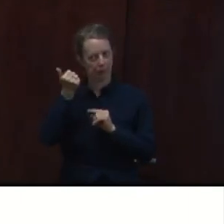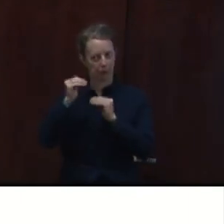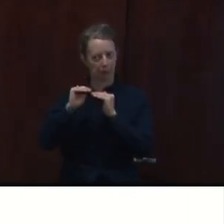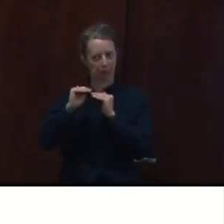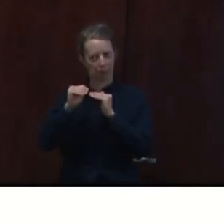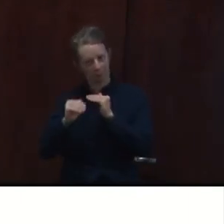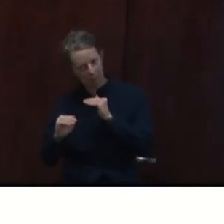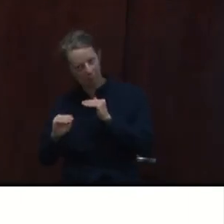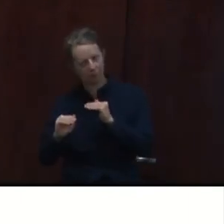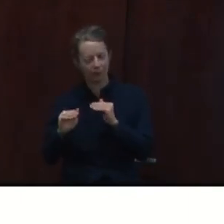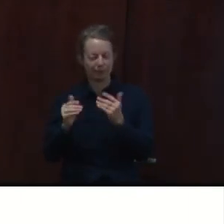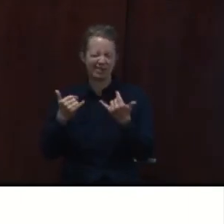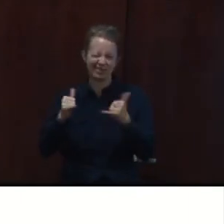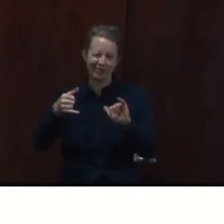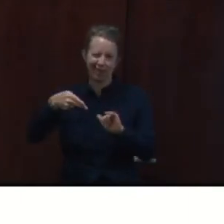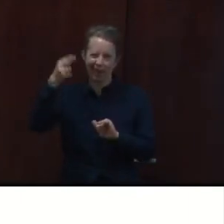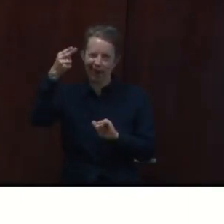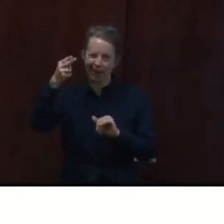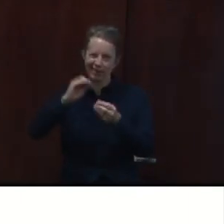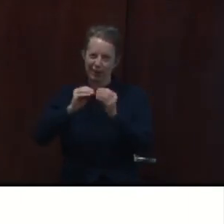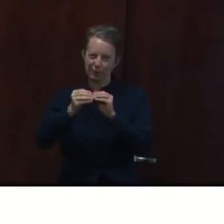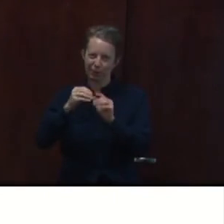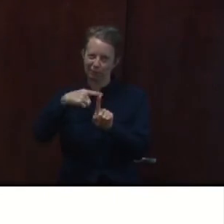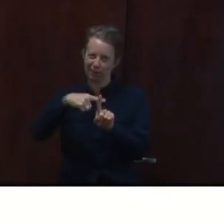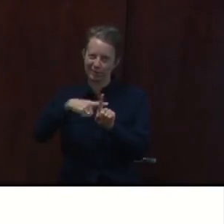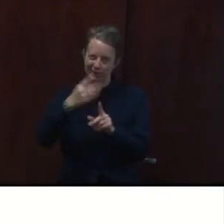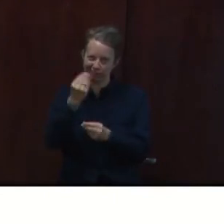high level with